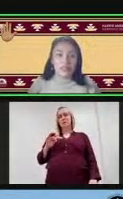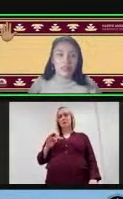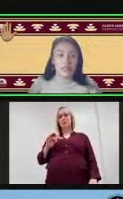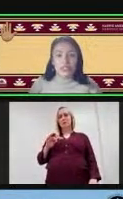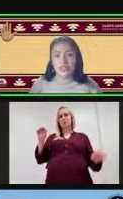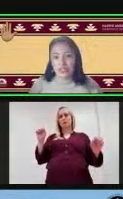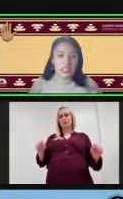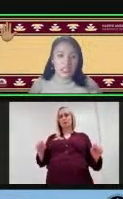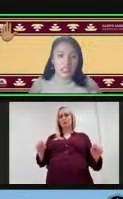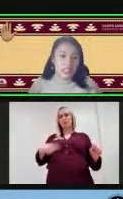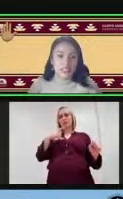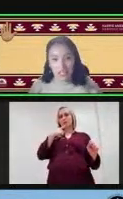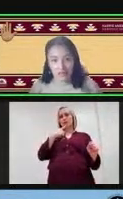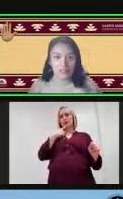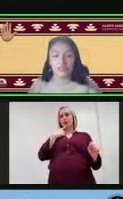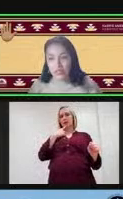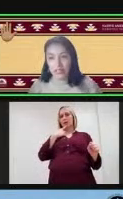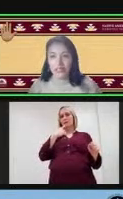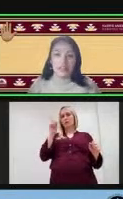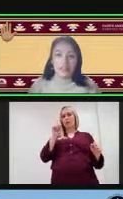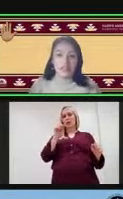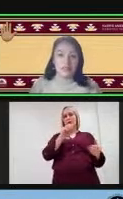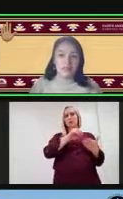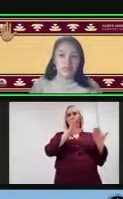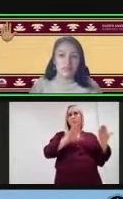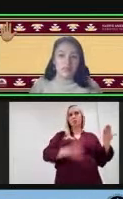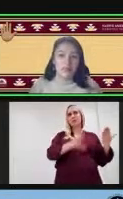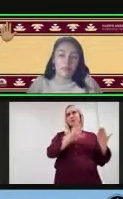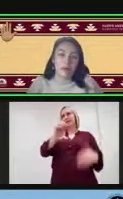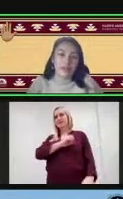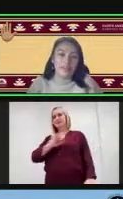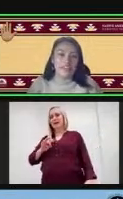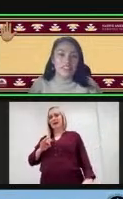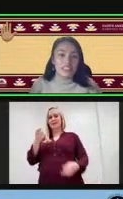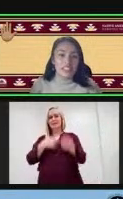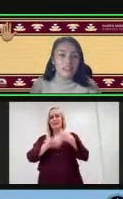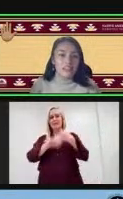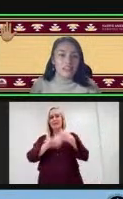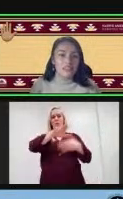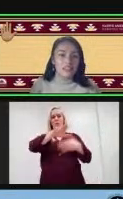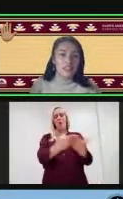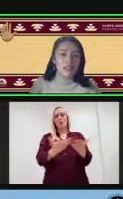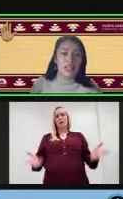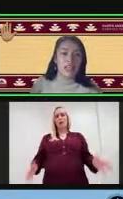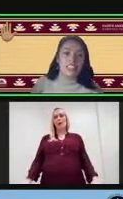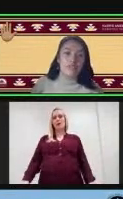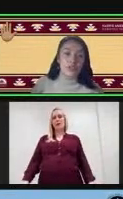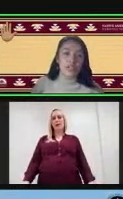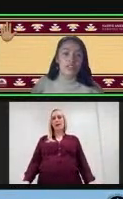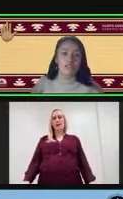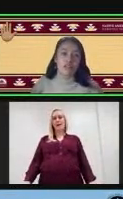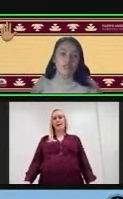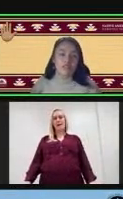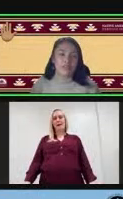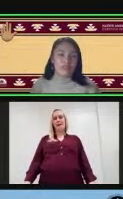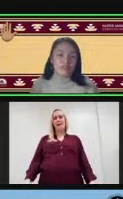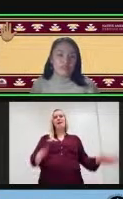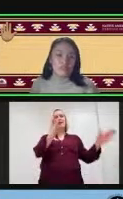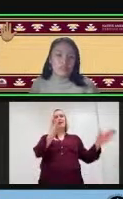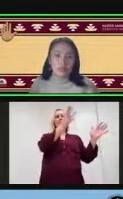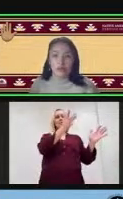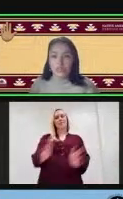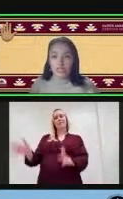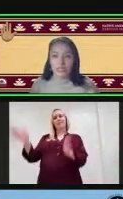just say where students and staff, including, but it's just kind of a, I guess as I was reading the flow of it,